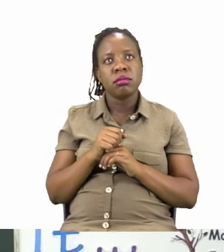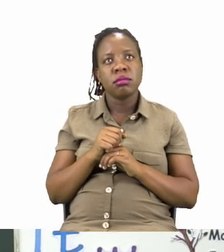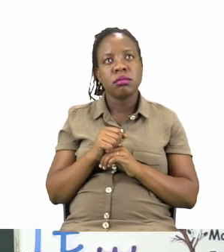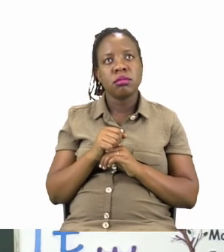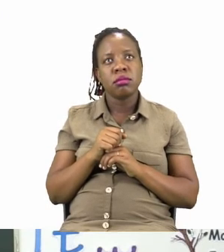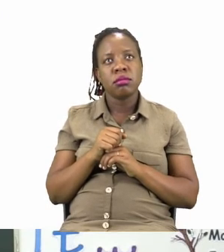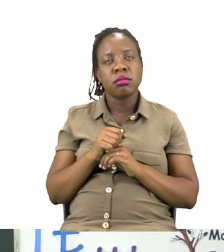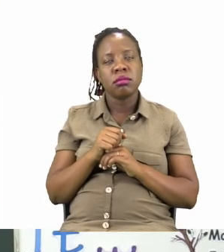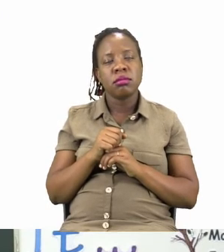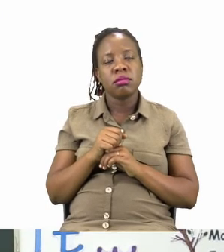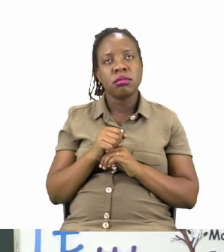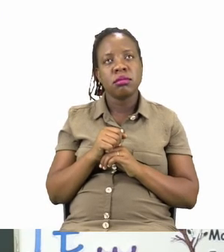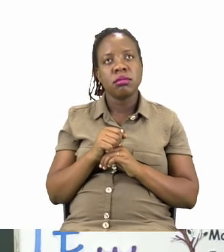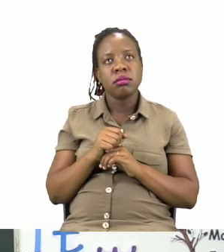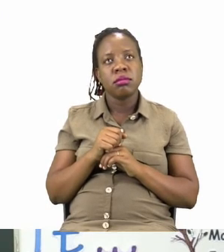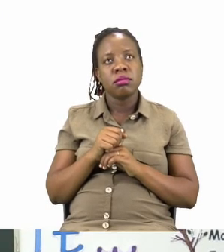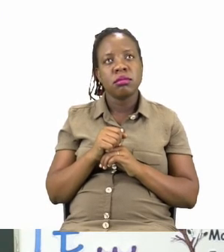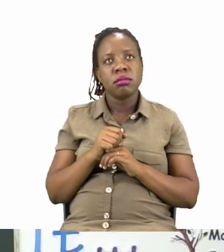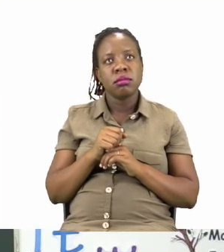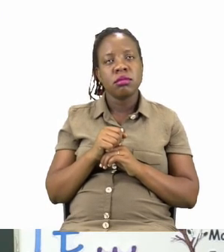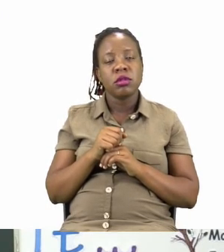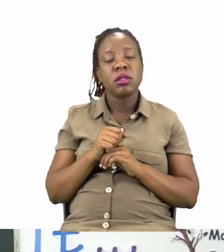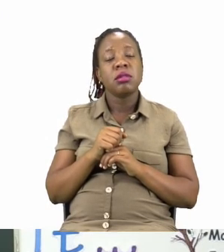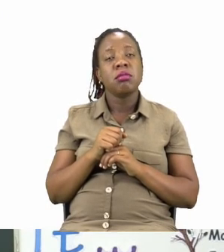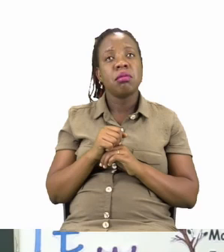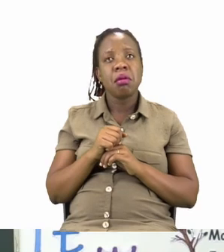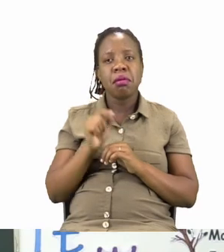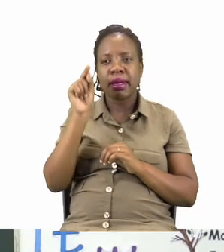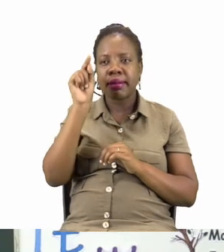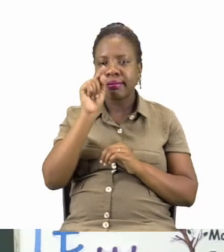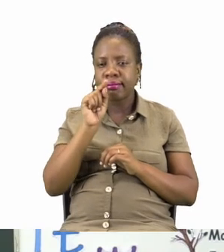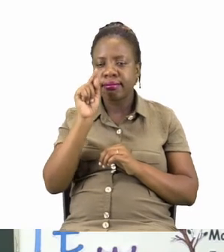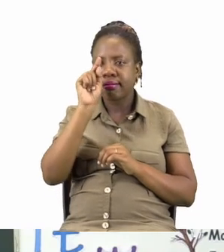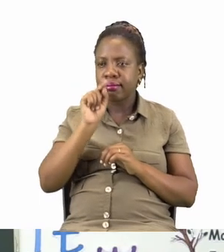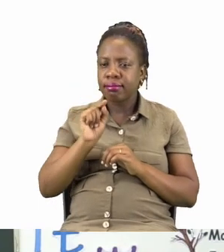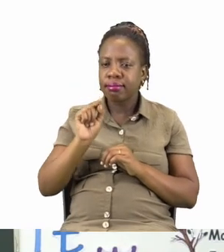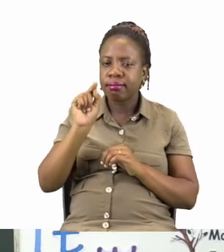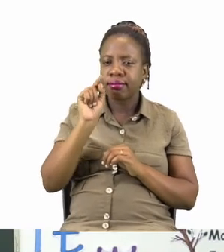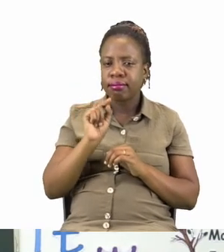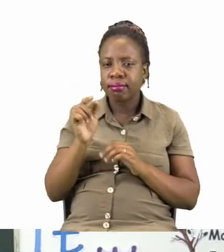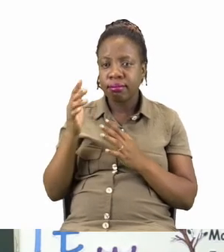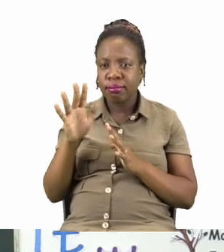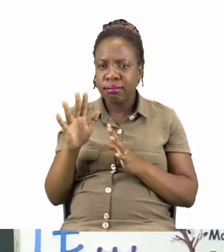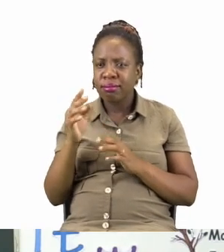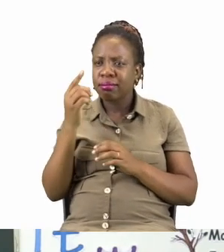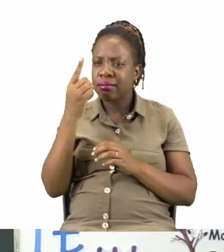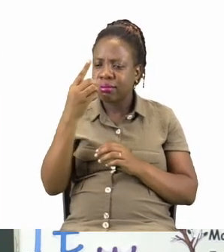continue, you need to remember to count all the words that you have circled,